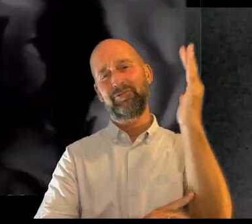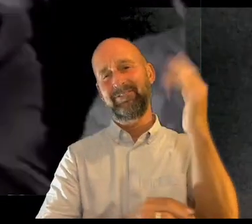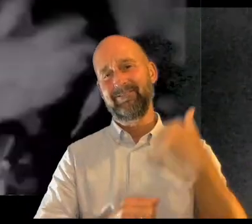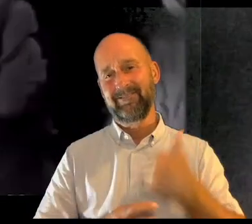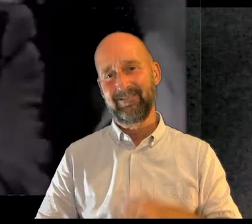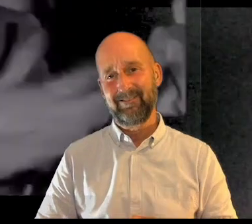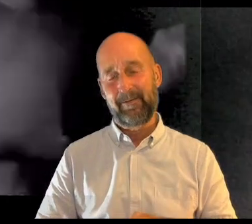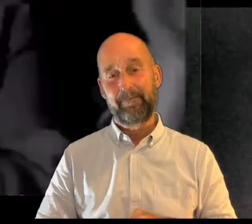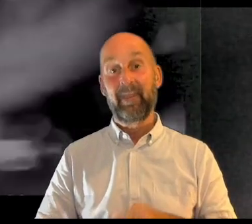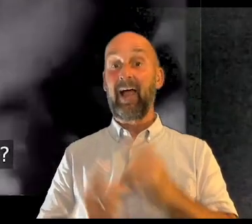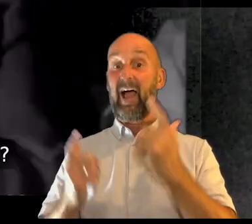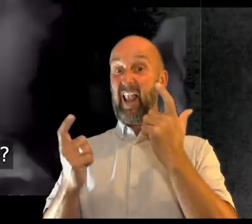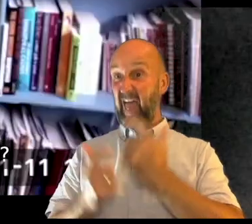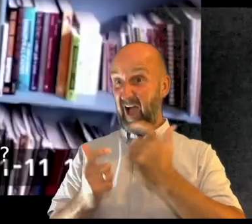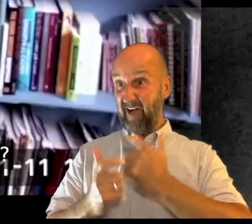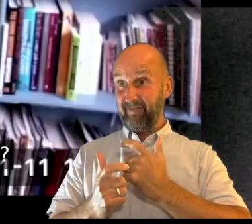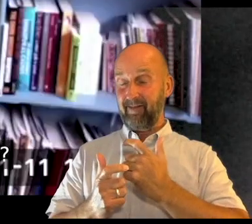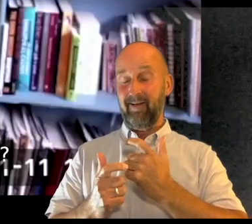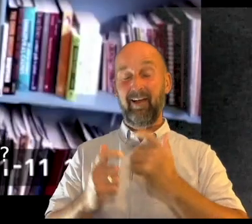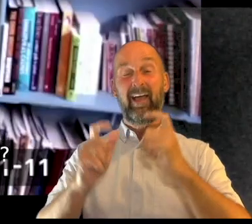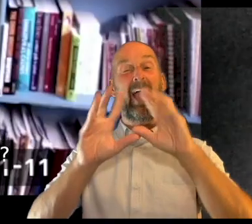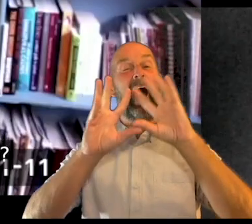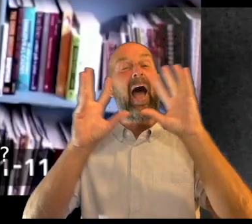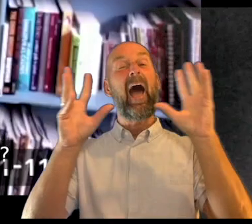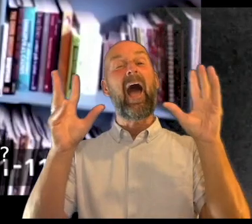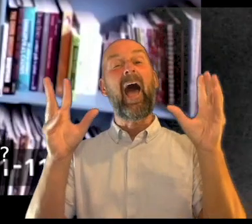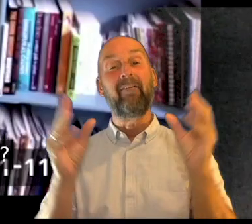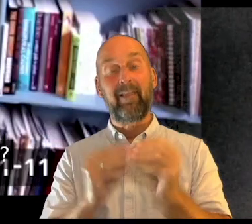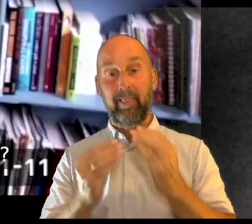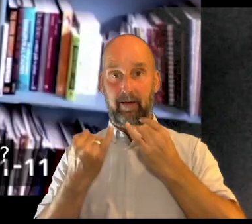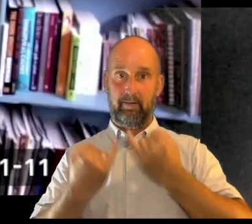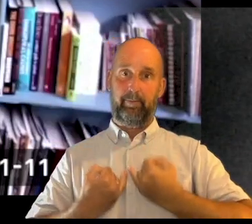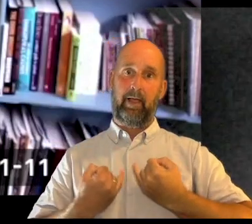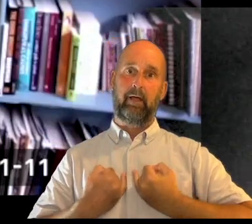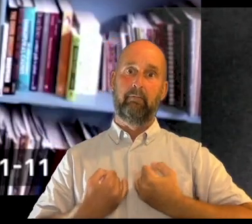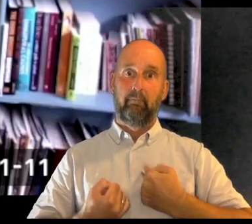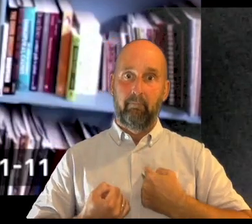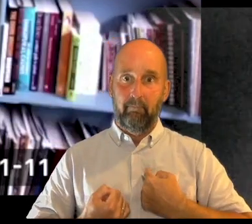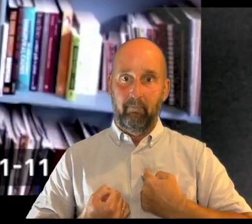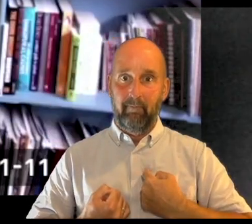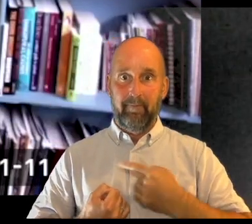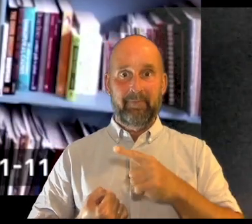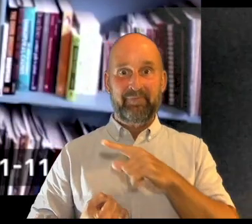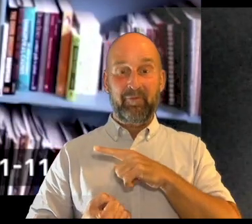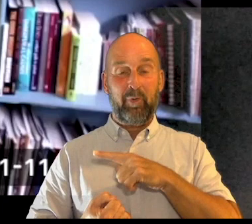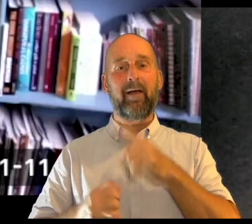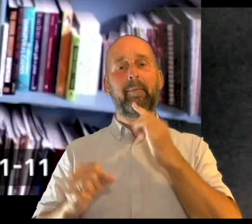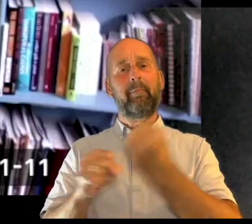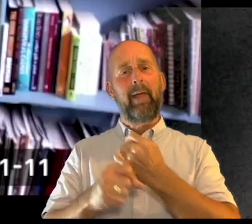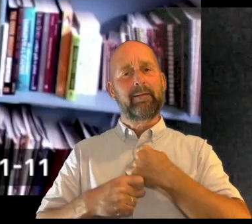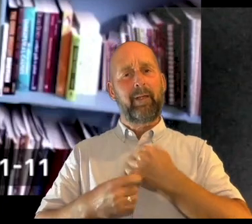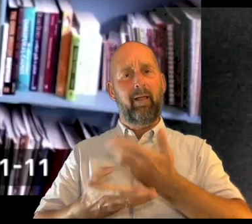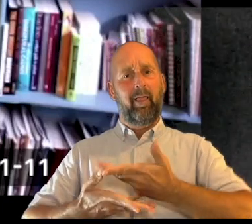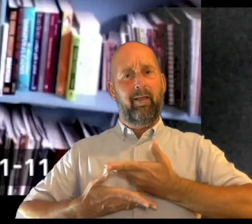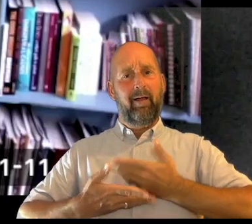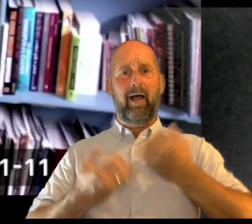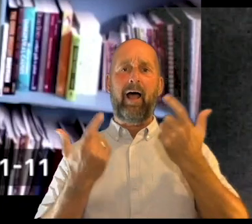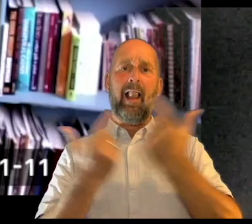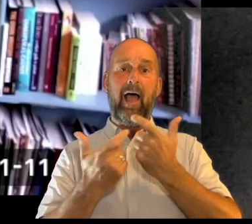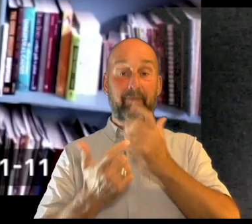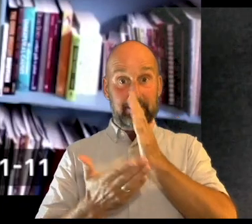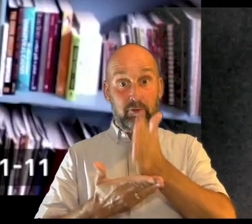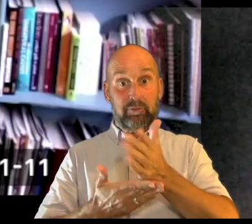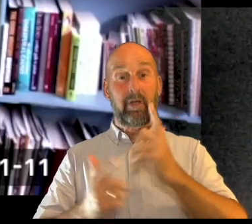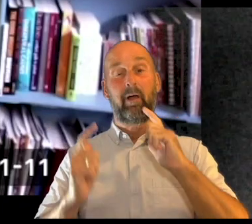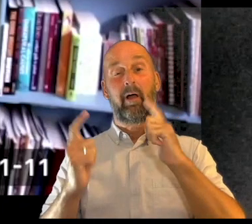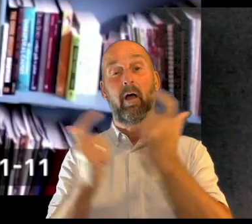Oh my goodness. Everything. That's really bad, isn't it? What makes me laugh? Oh my God, no, seriously,